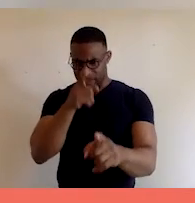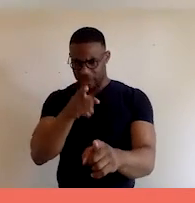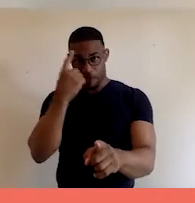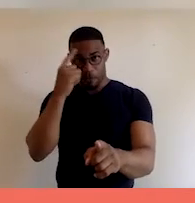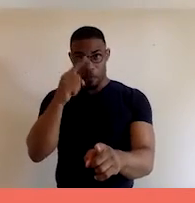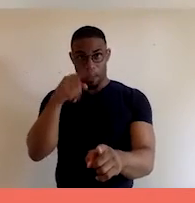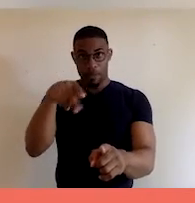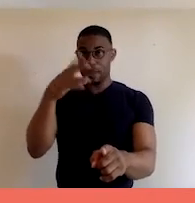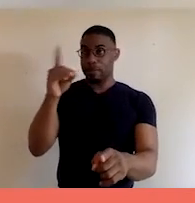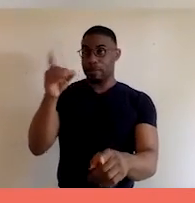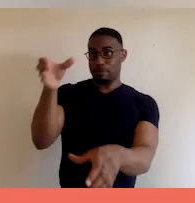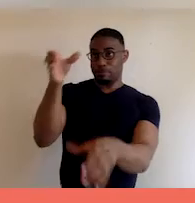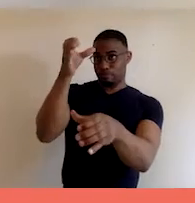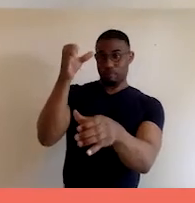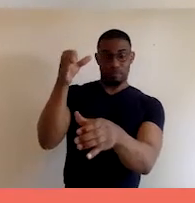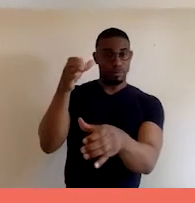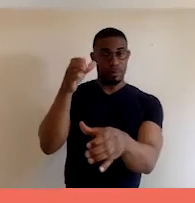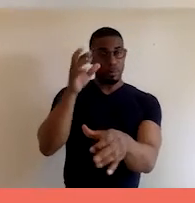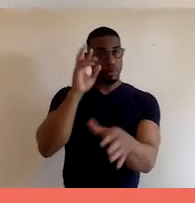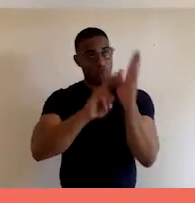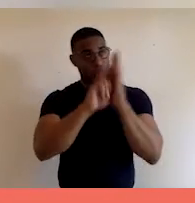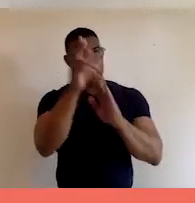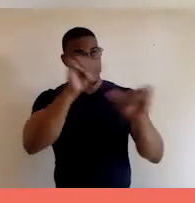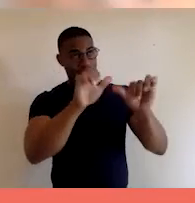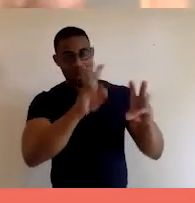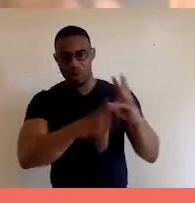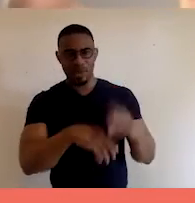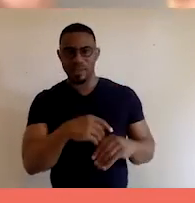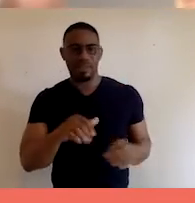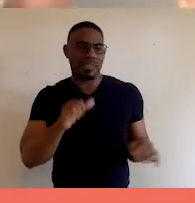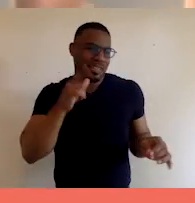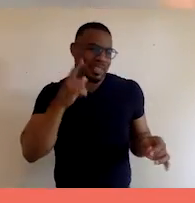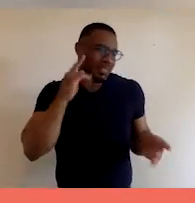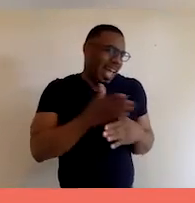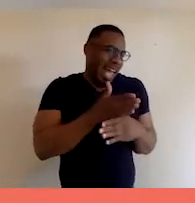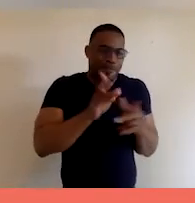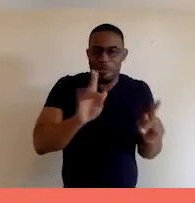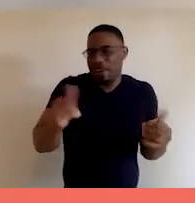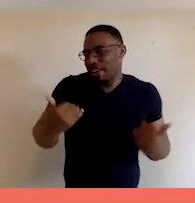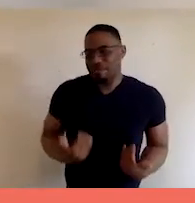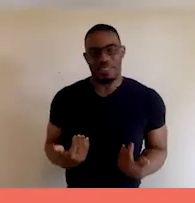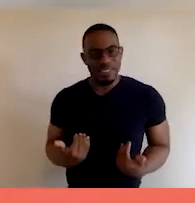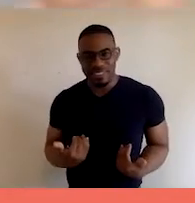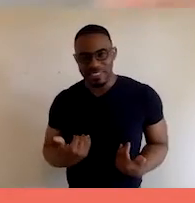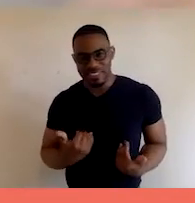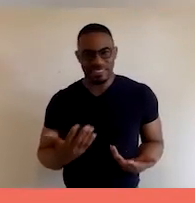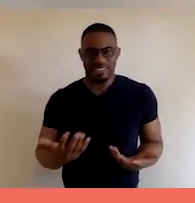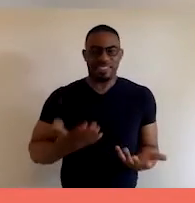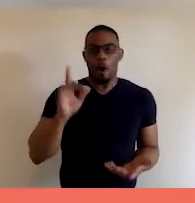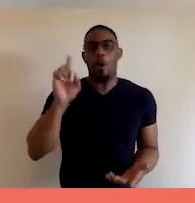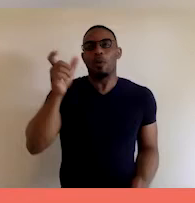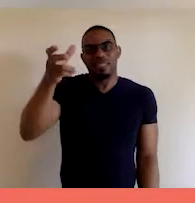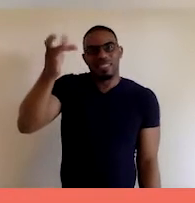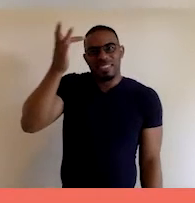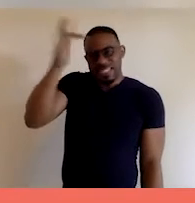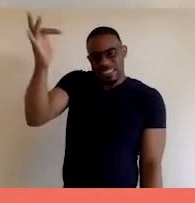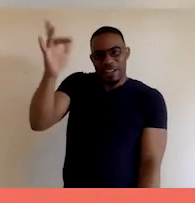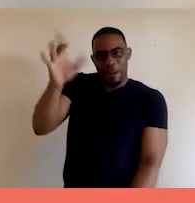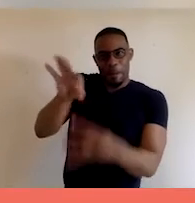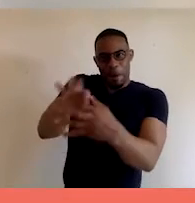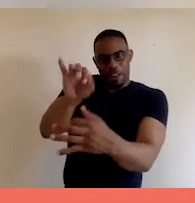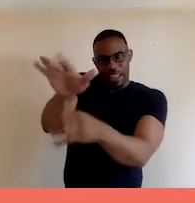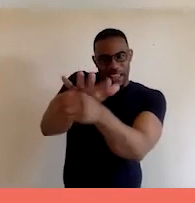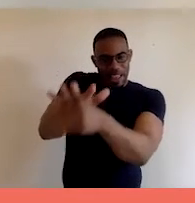the PhD holders and the rocket scientists of the world. It wasn't for an average person like me. You know, the geniuses belong